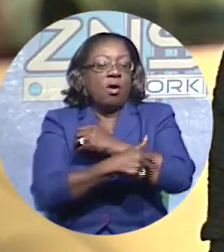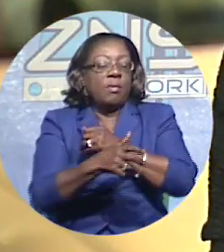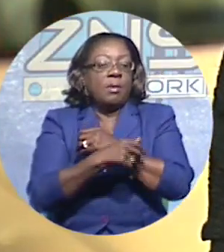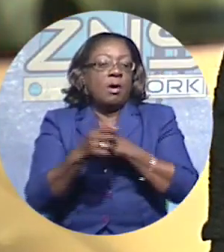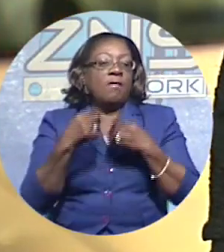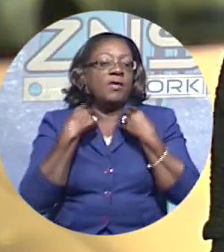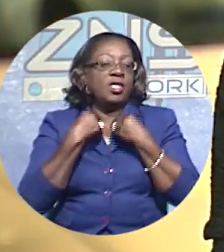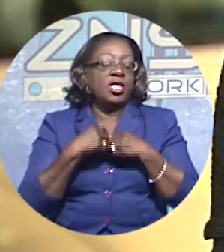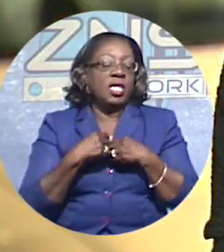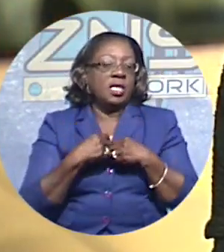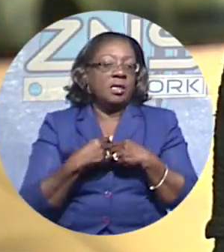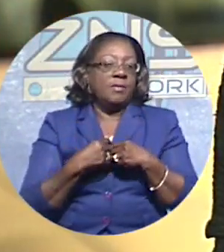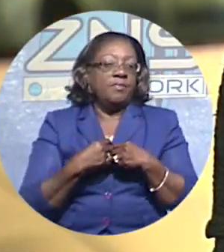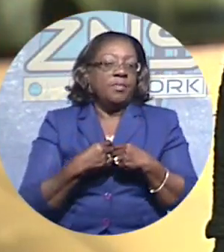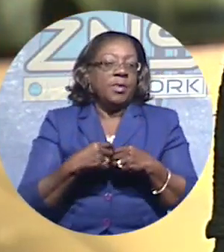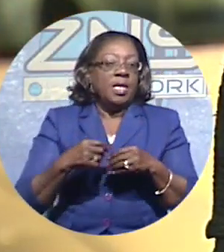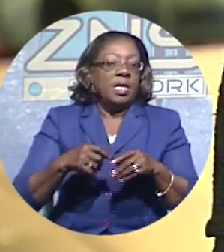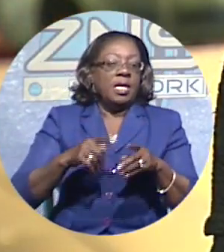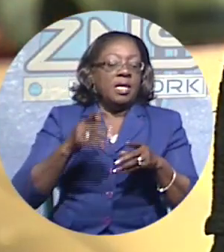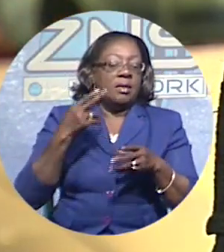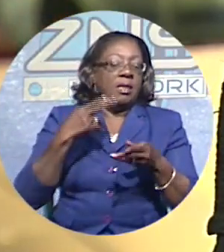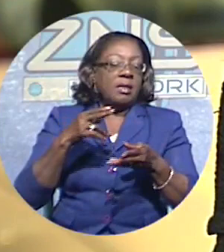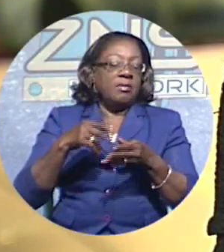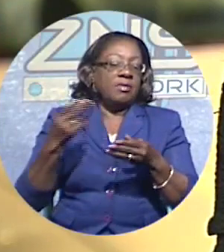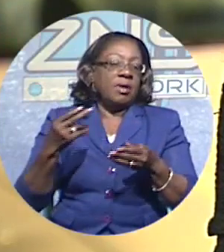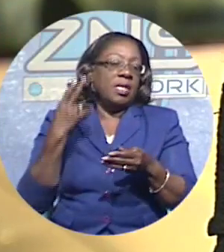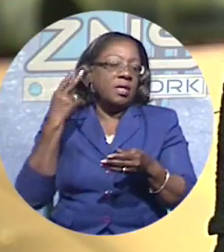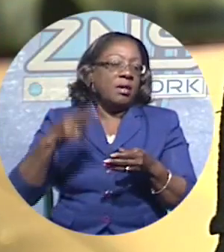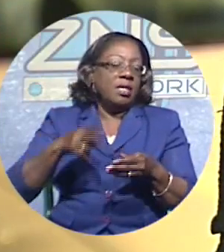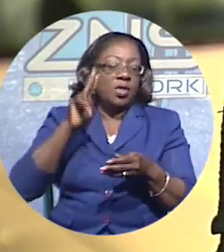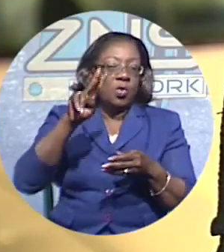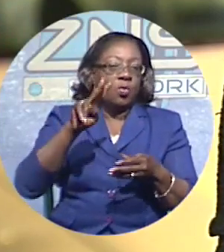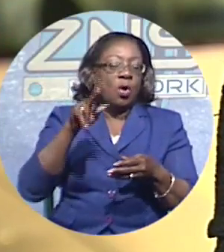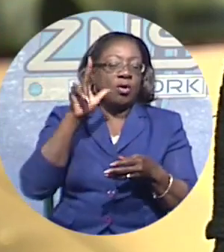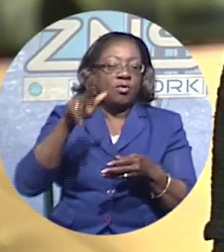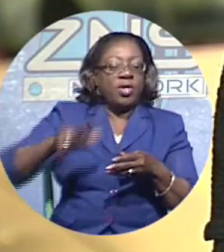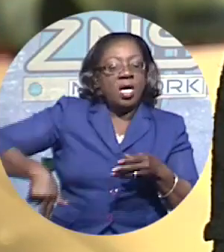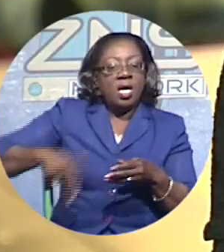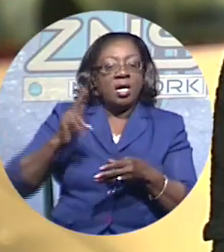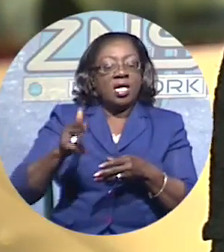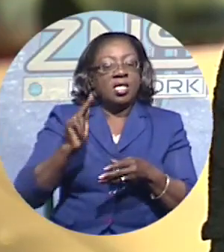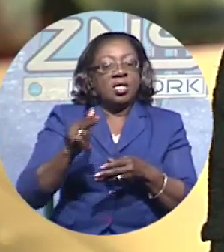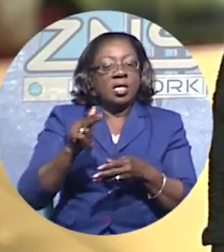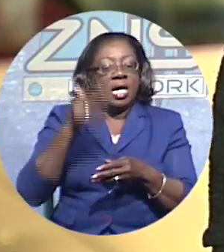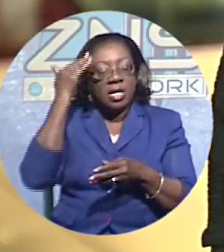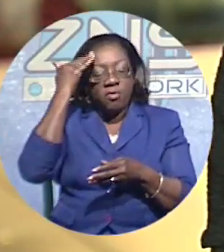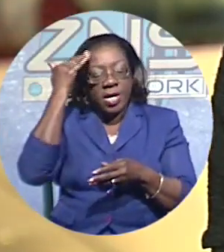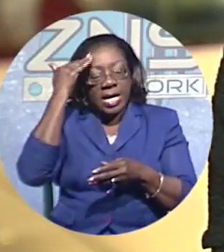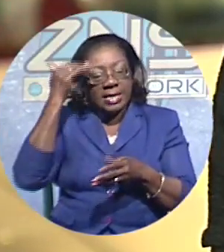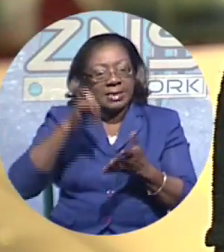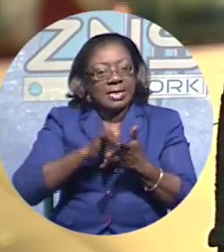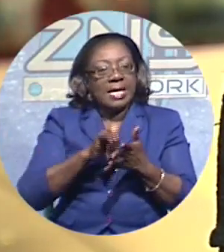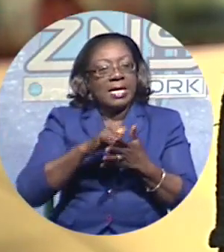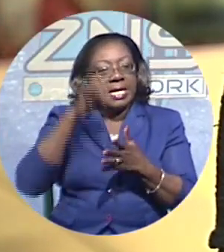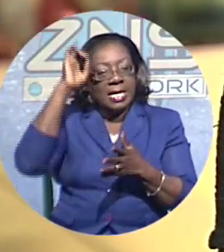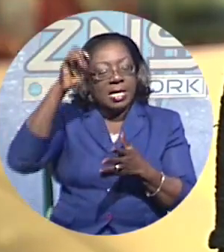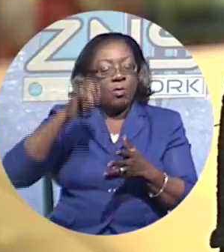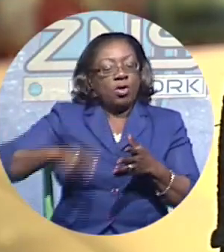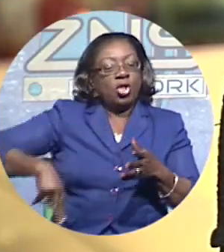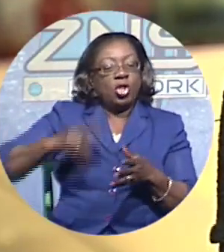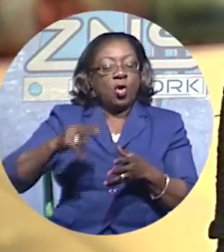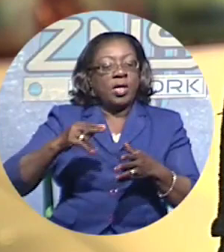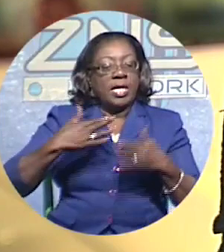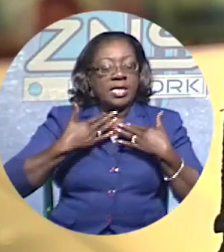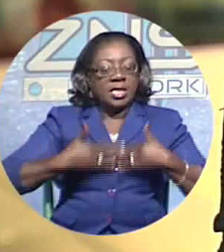incident unfolded in the seconds shortly after he heard two or three gunshots and realized he had sustained injuries to his chest